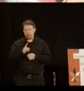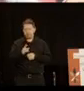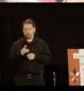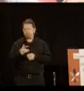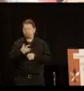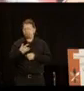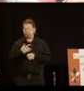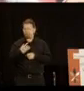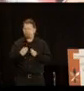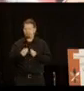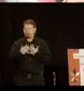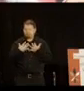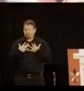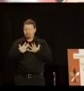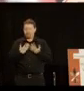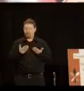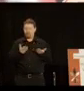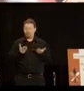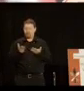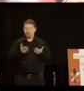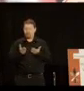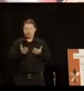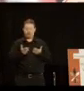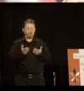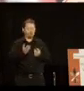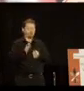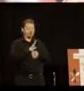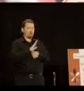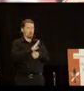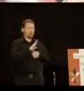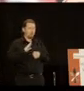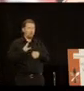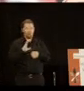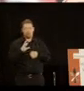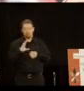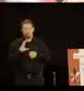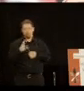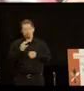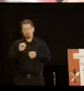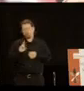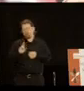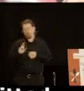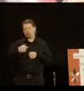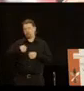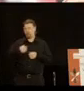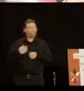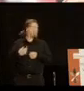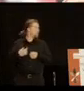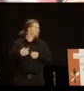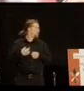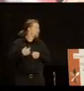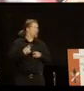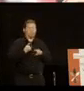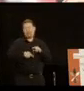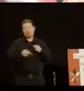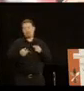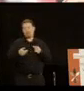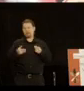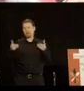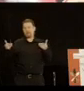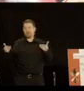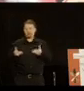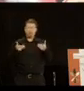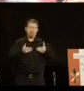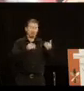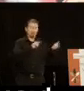to serve them as their board chair. So if we can, I'd like to introduce all of you. And if you